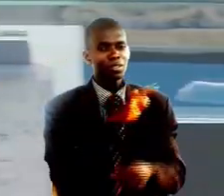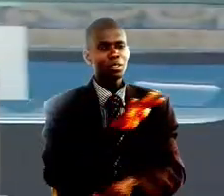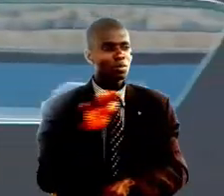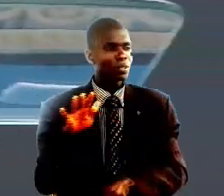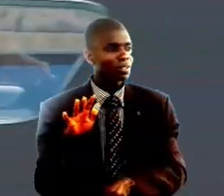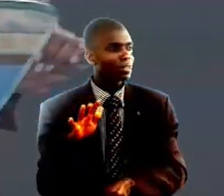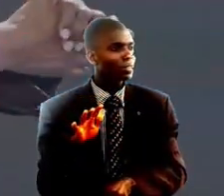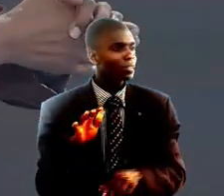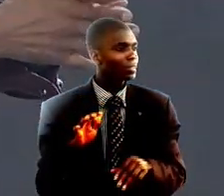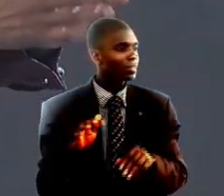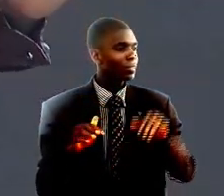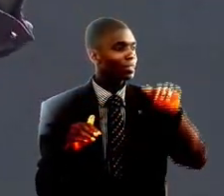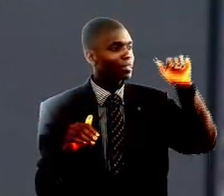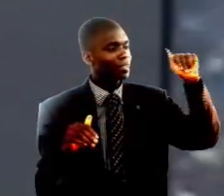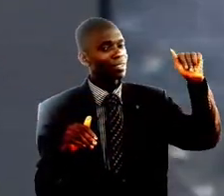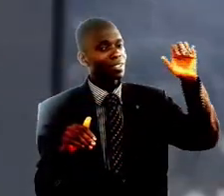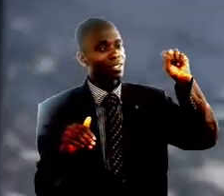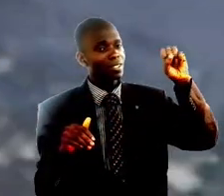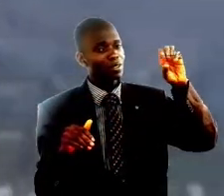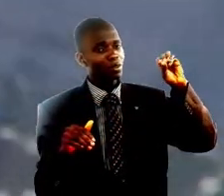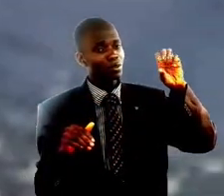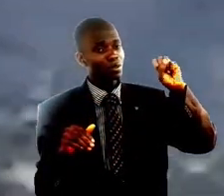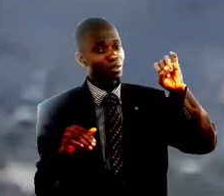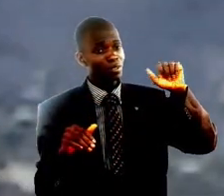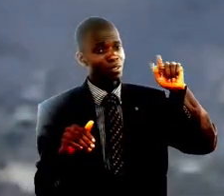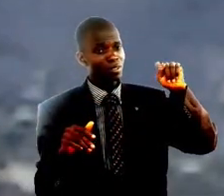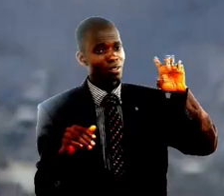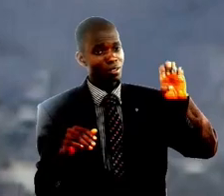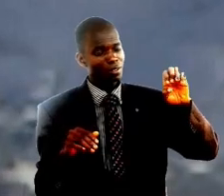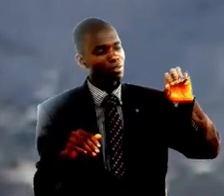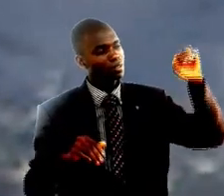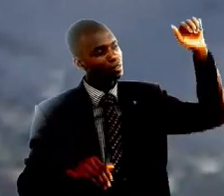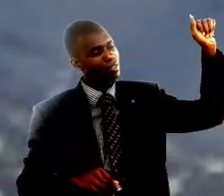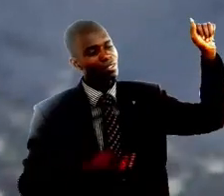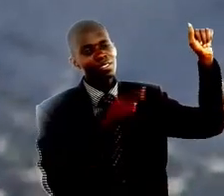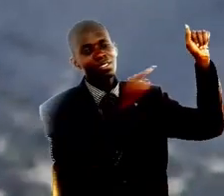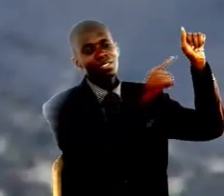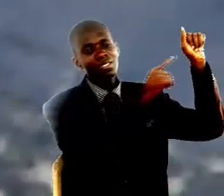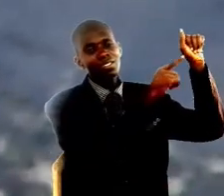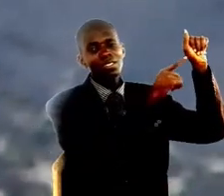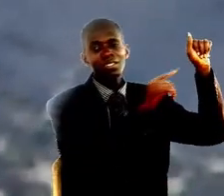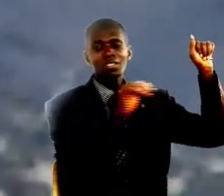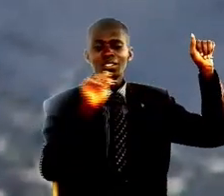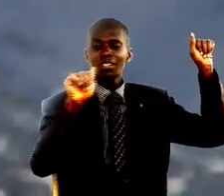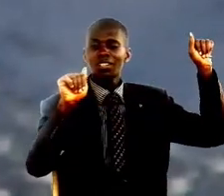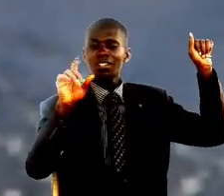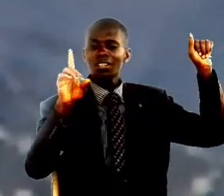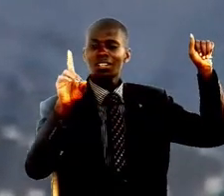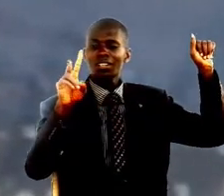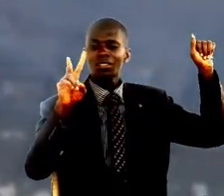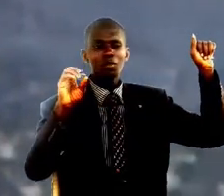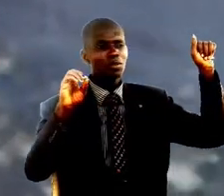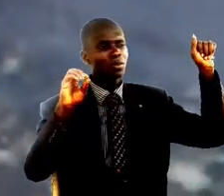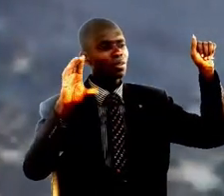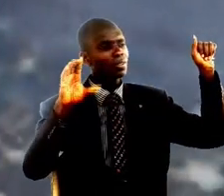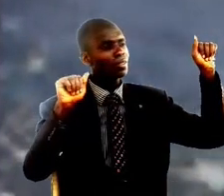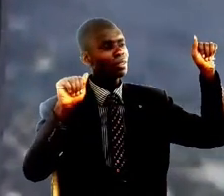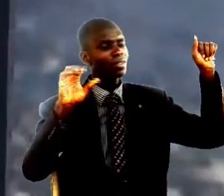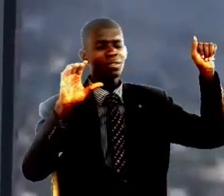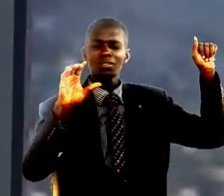A is the advocate. He is the advocate. He's the one that goes before